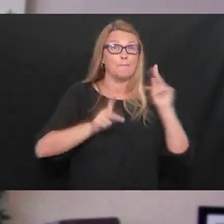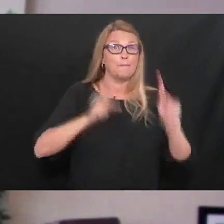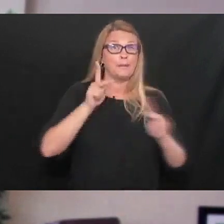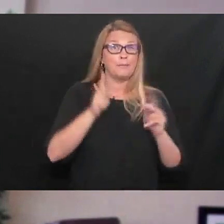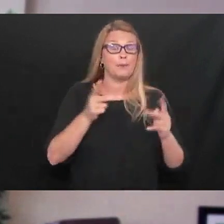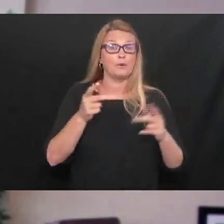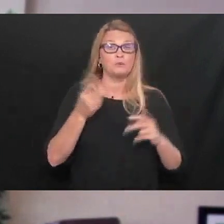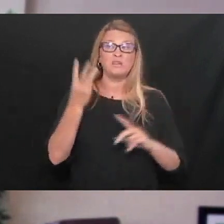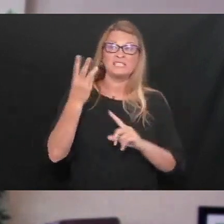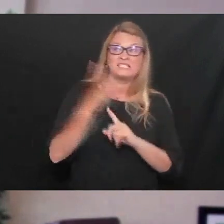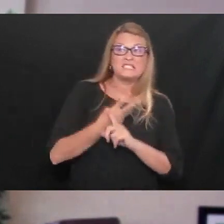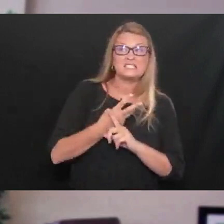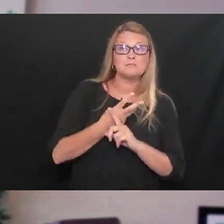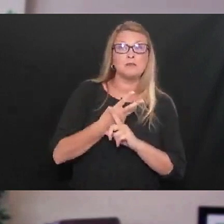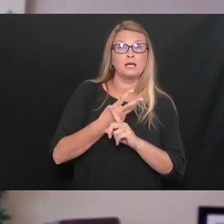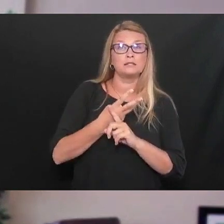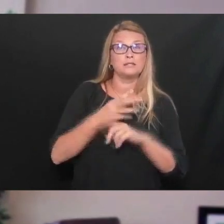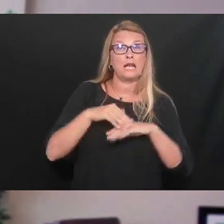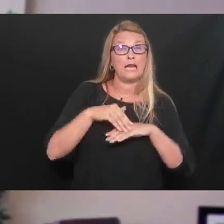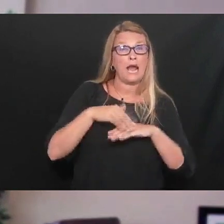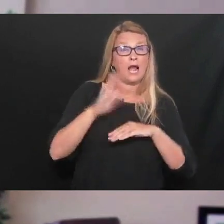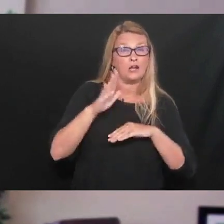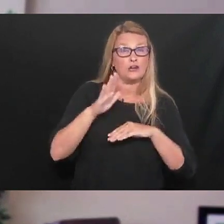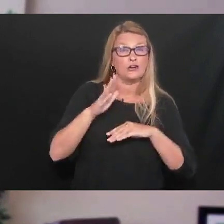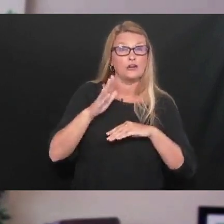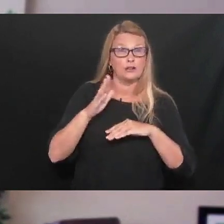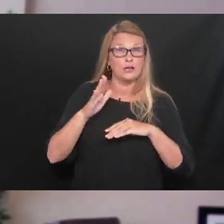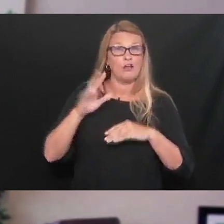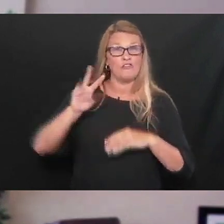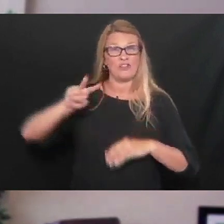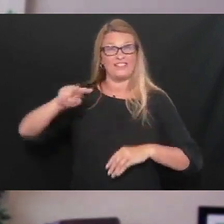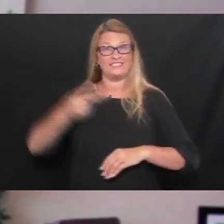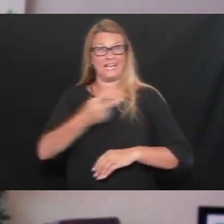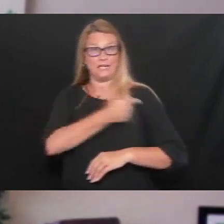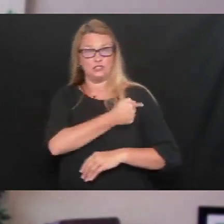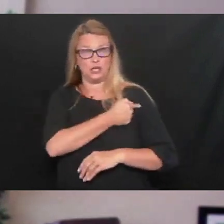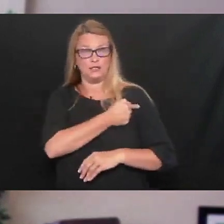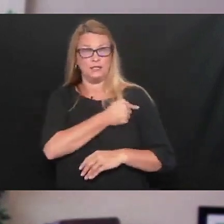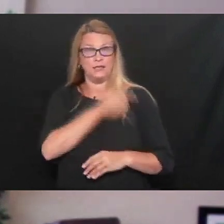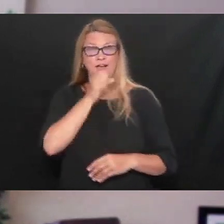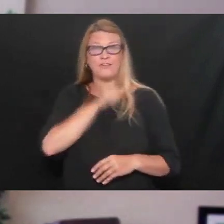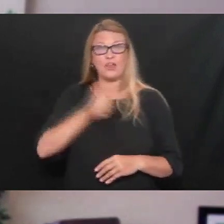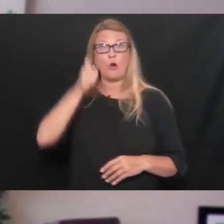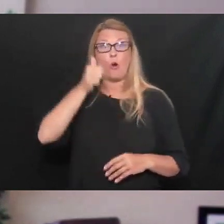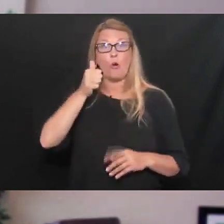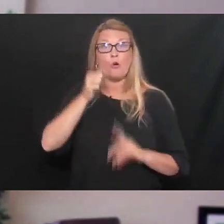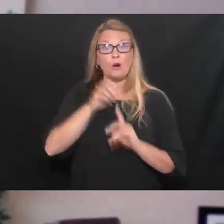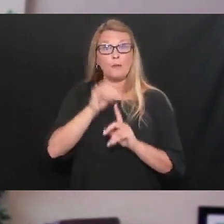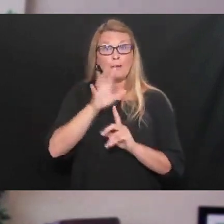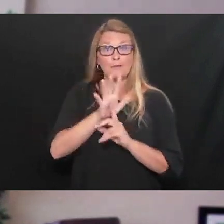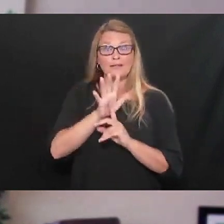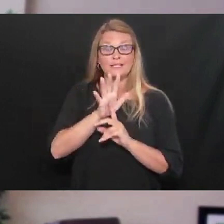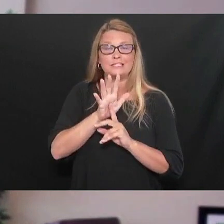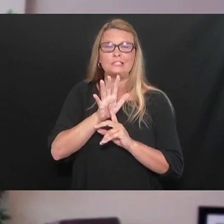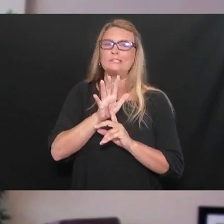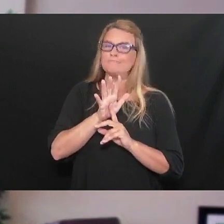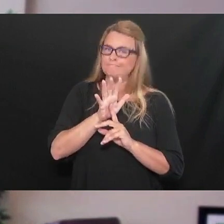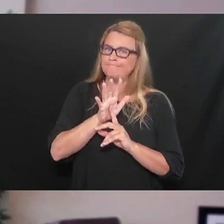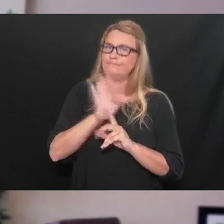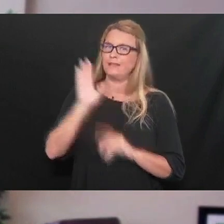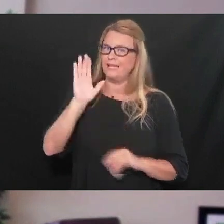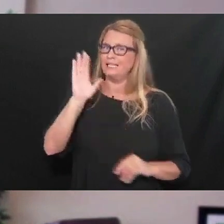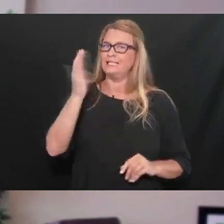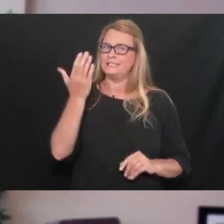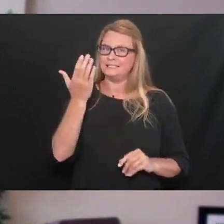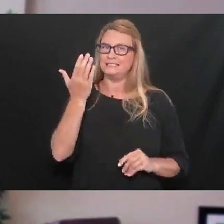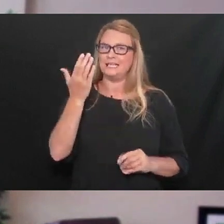at 6 months or greater from the second dose, and the older the population was, the more that the vaccines had